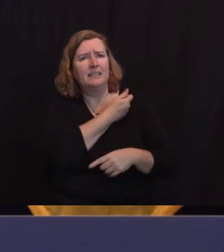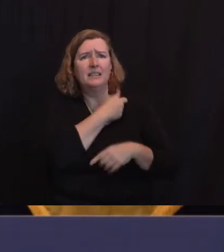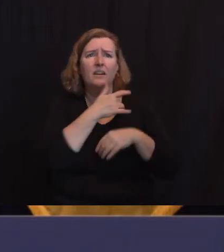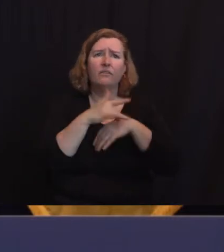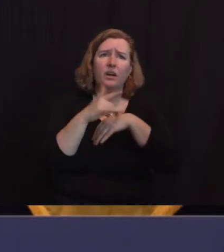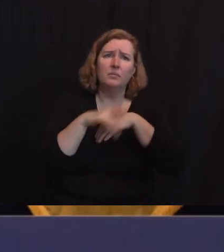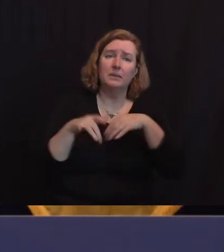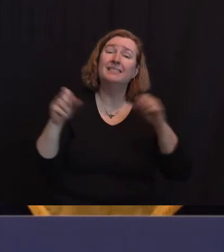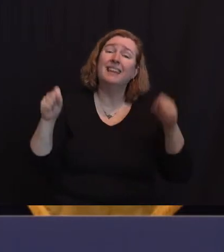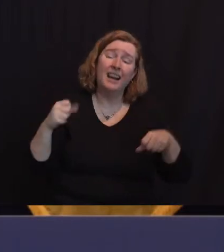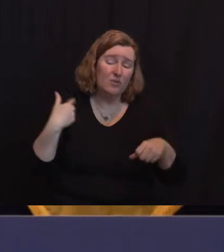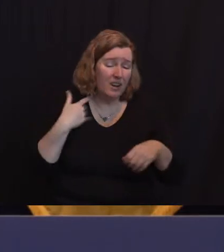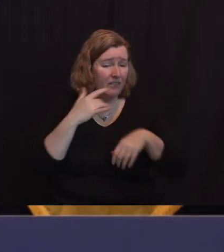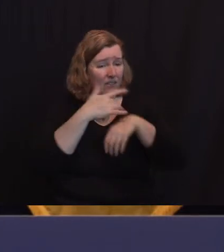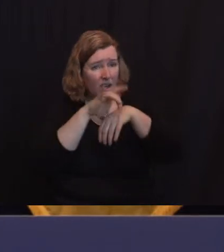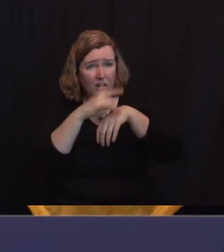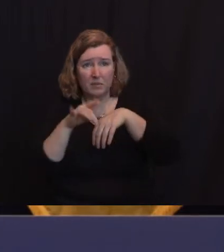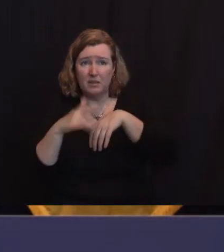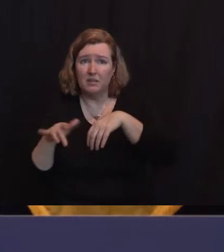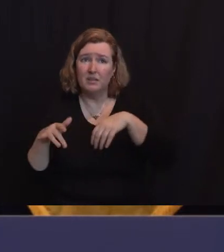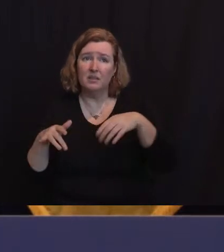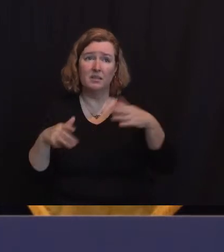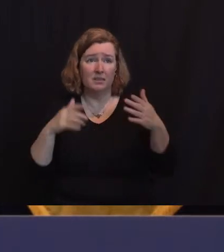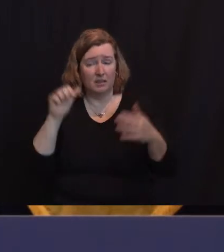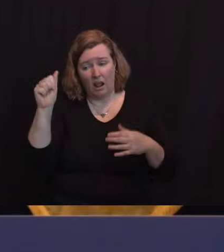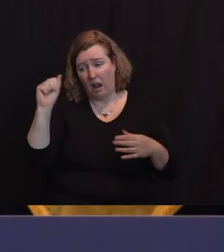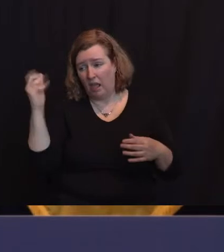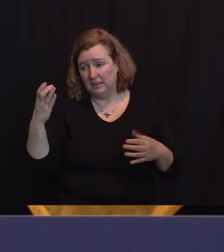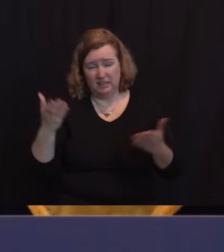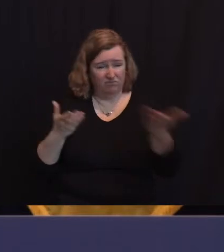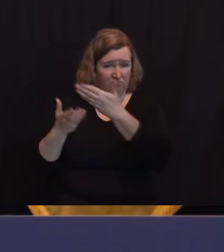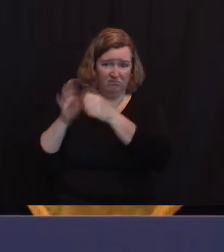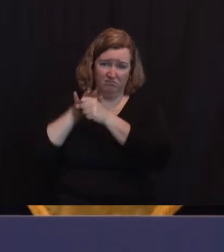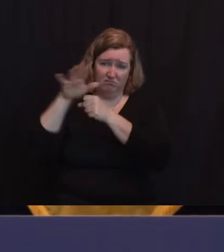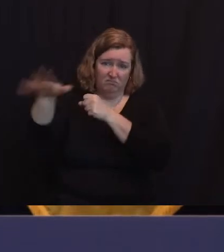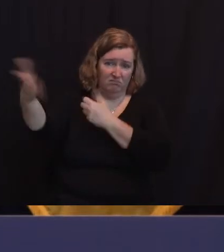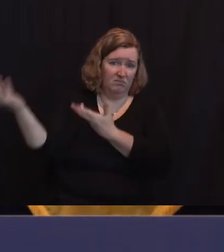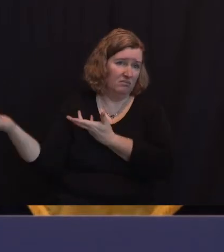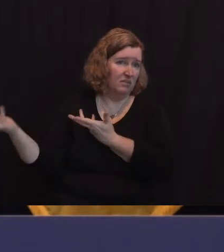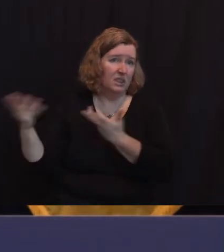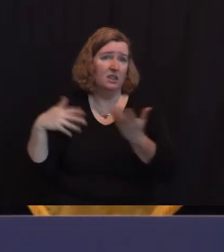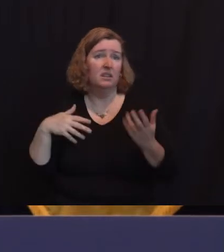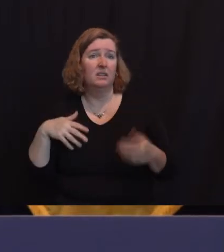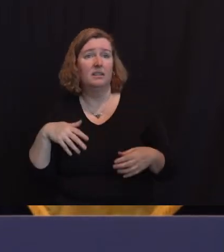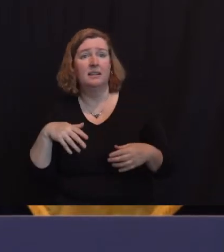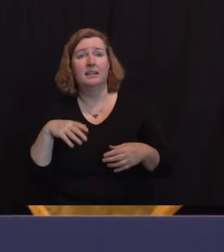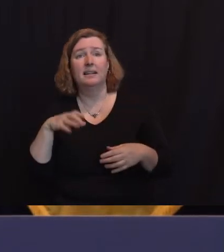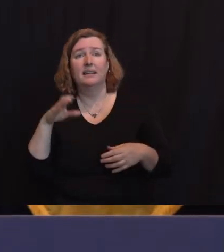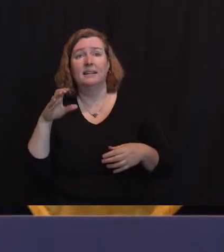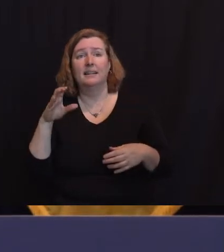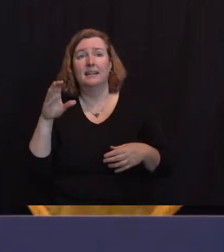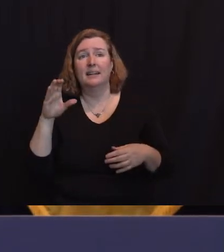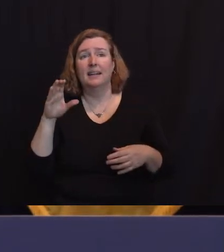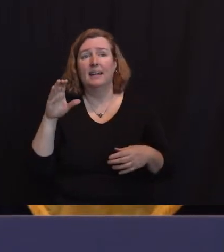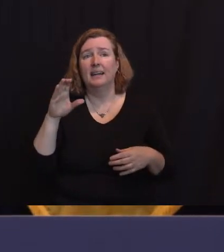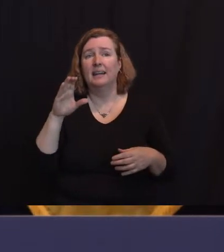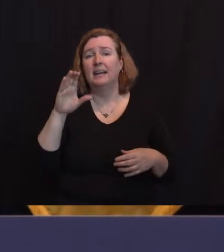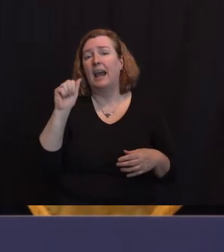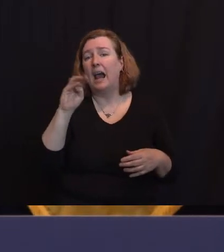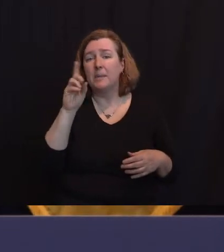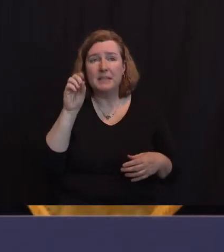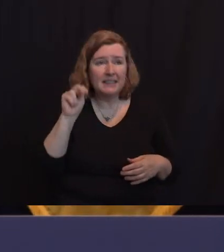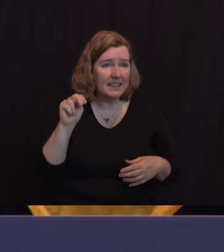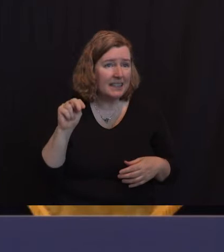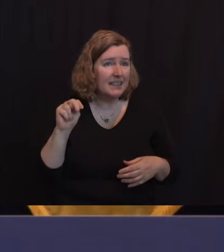I've seen it with my own eyes in Atlantic City. There's availability in Camden County. I believe, is there availability in Gloucester, in the mega site,